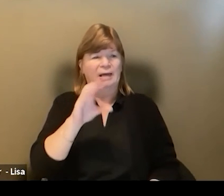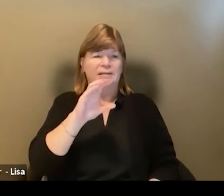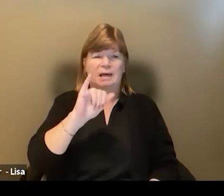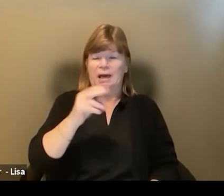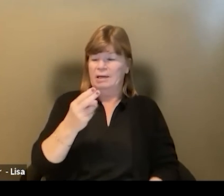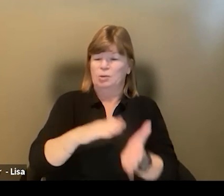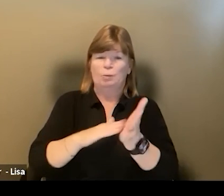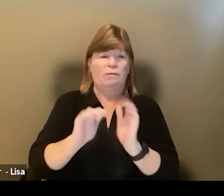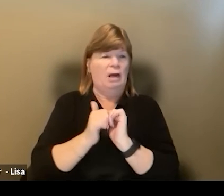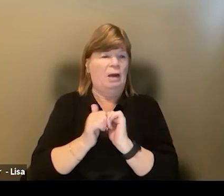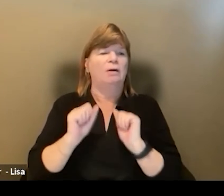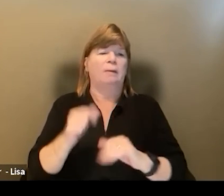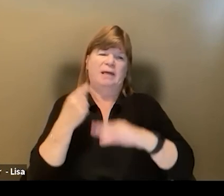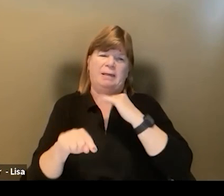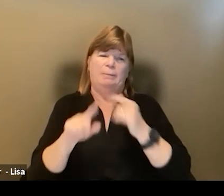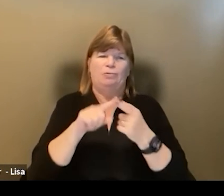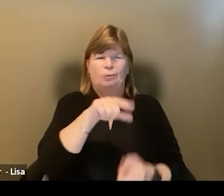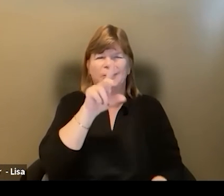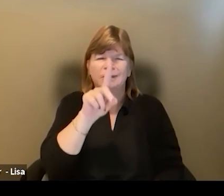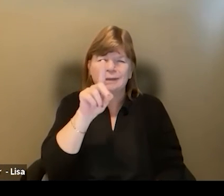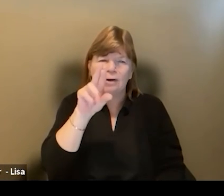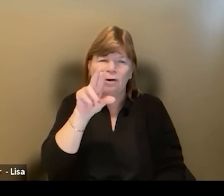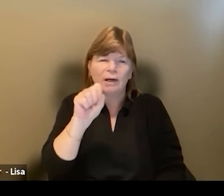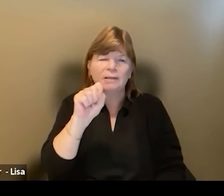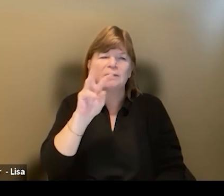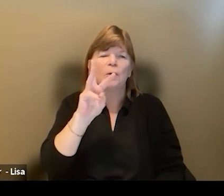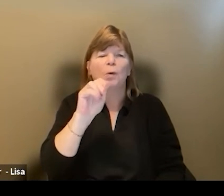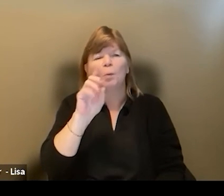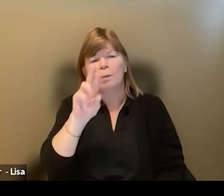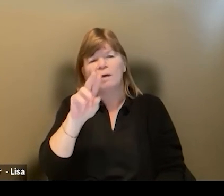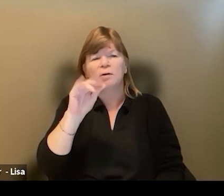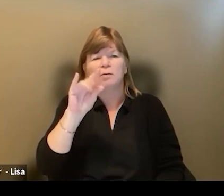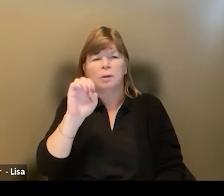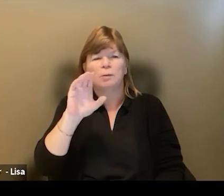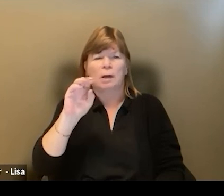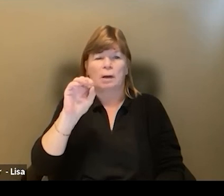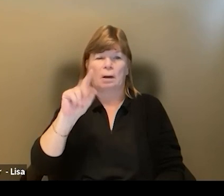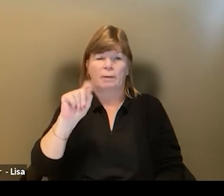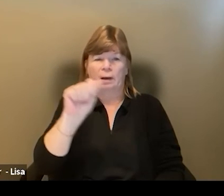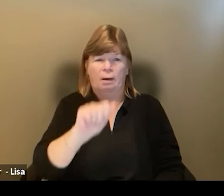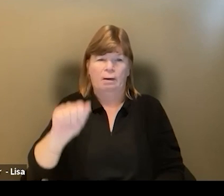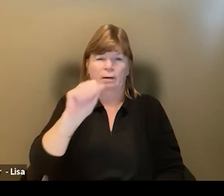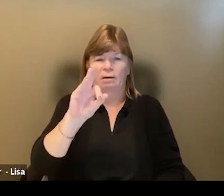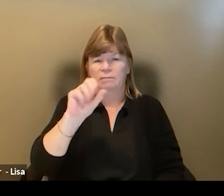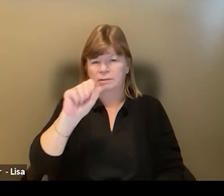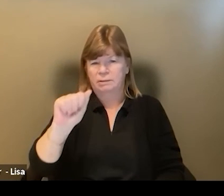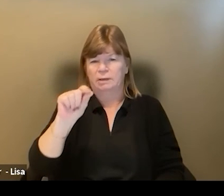CIH waivers can be emailed to DDRS waiver notice comment at